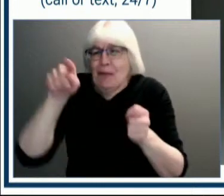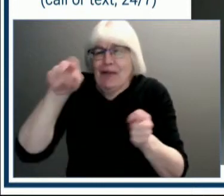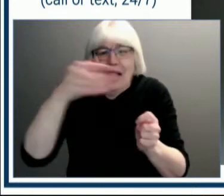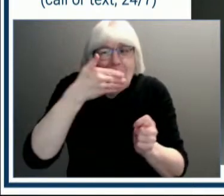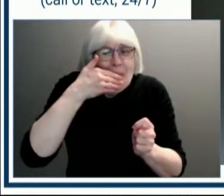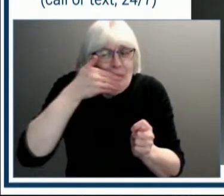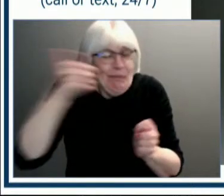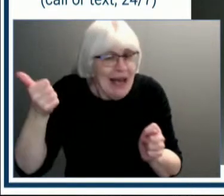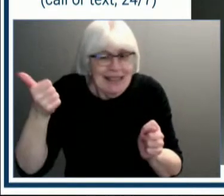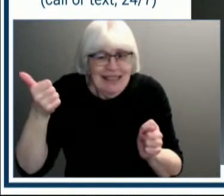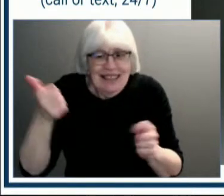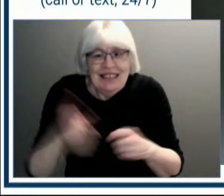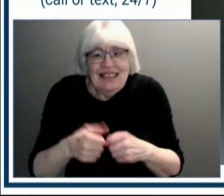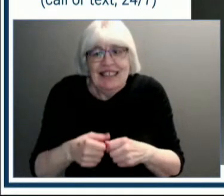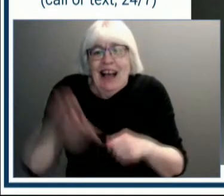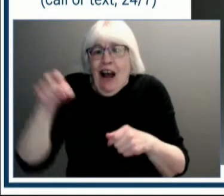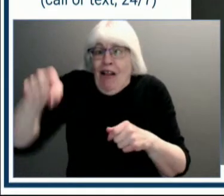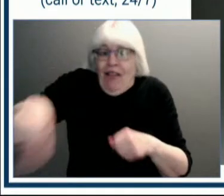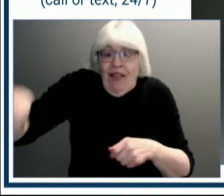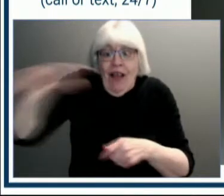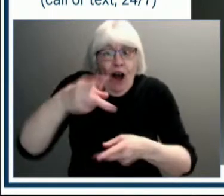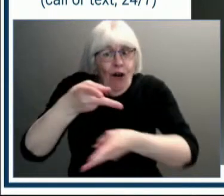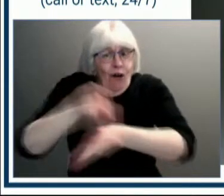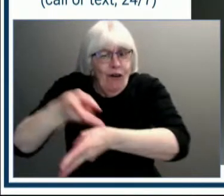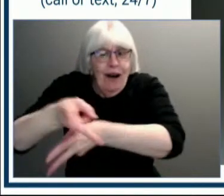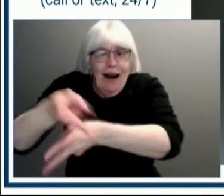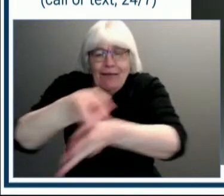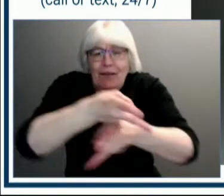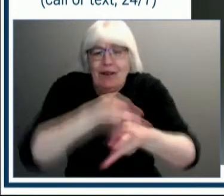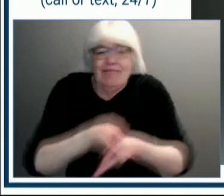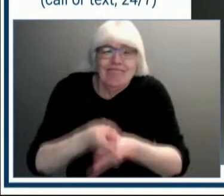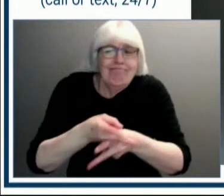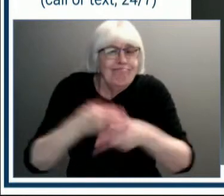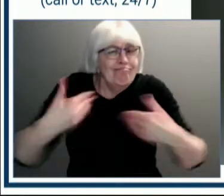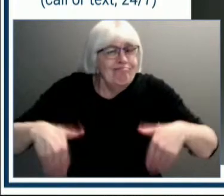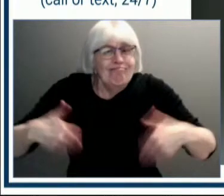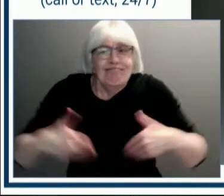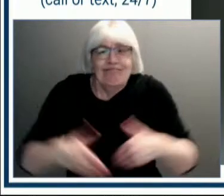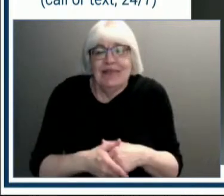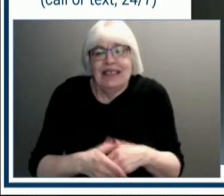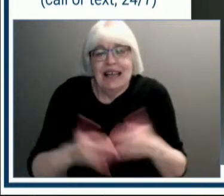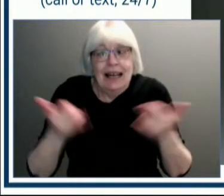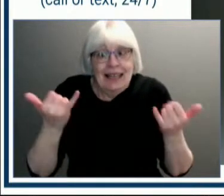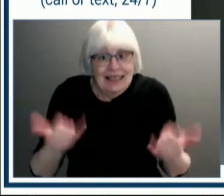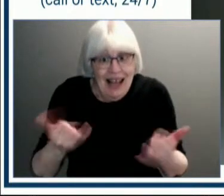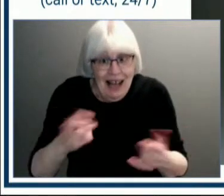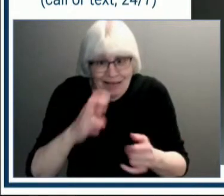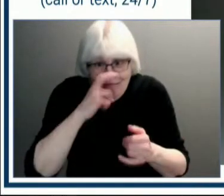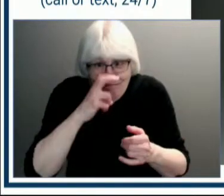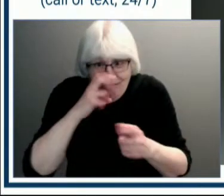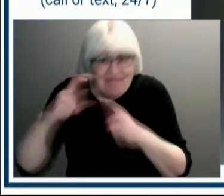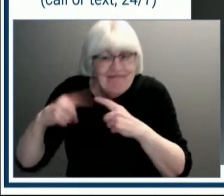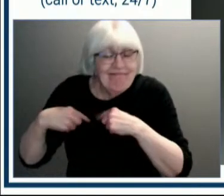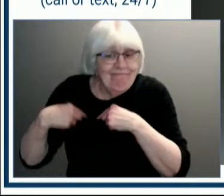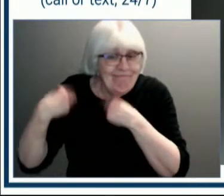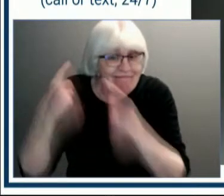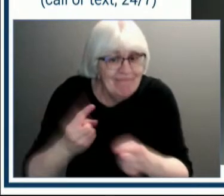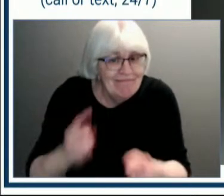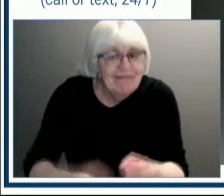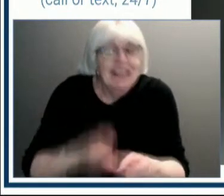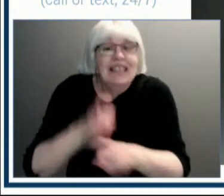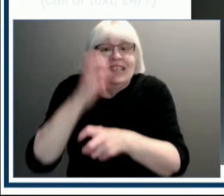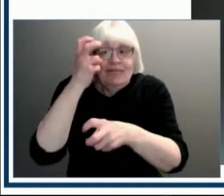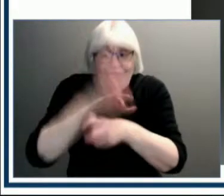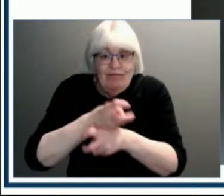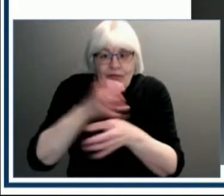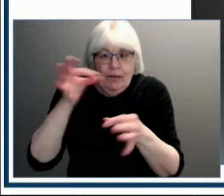that they need. So extending restrictions that are currently in place to January 31st is a